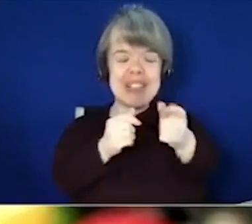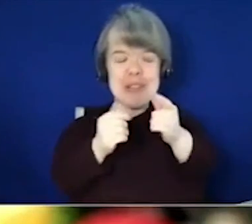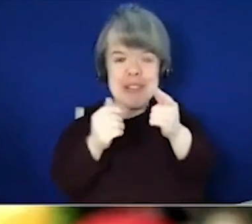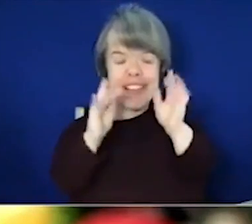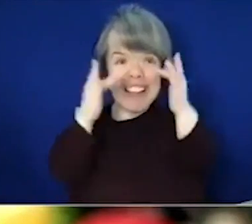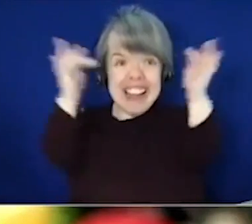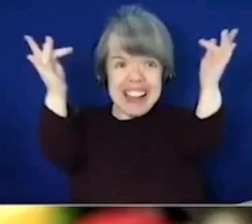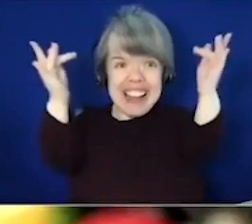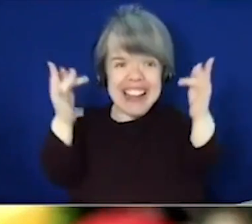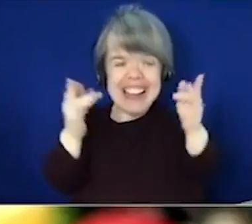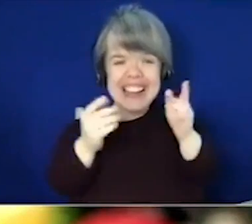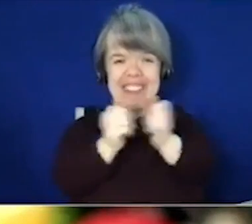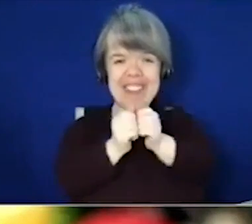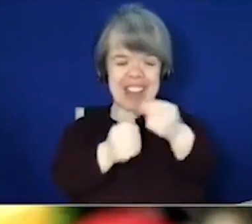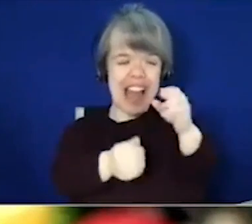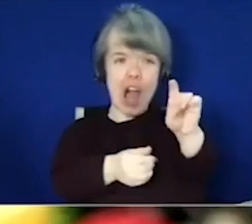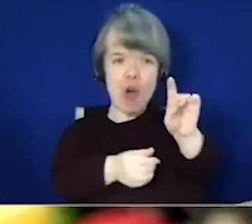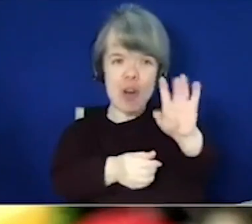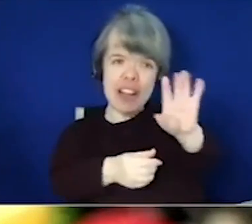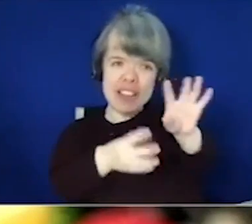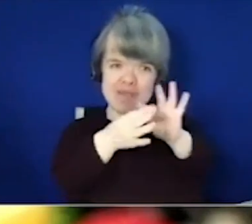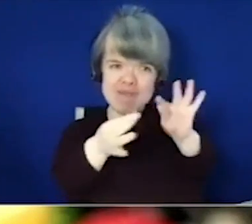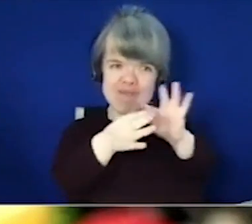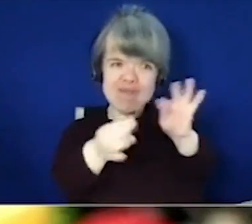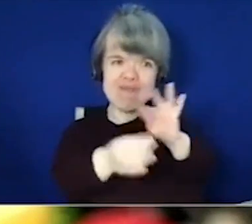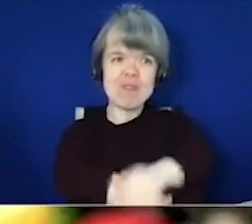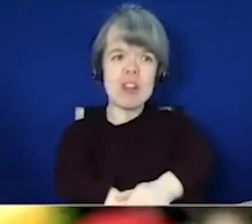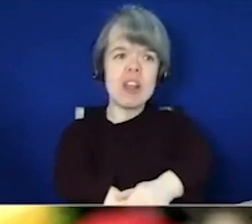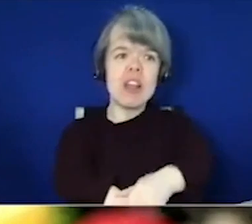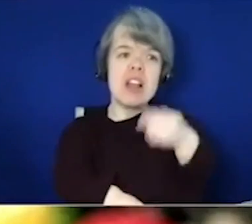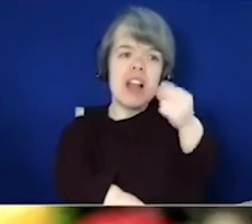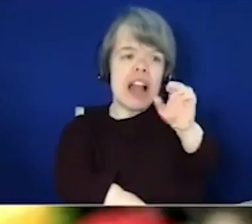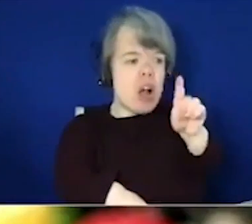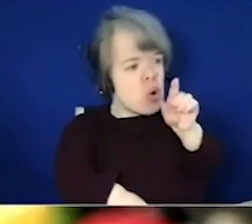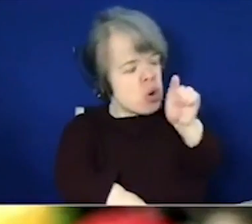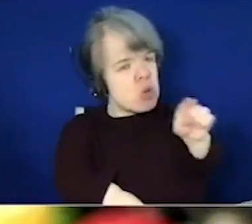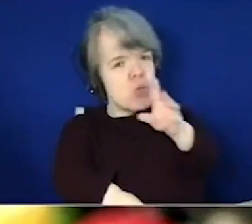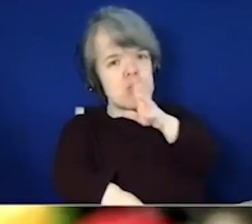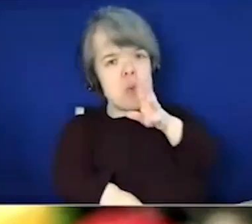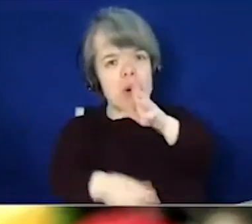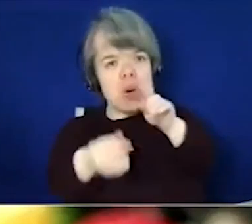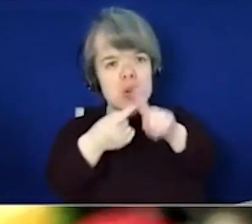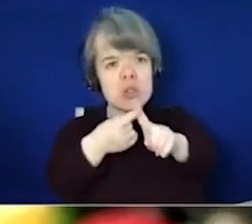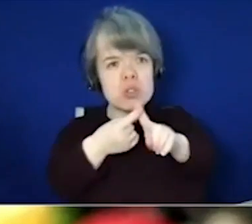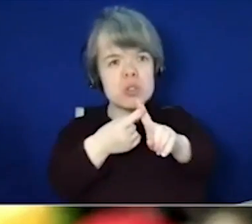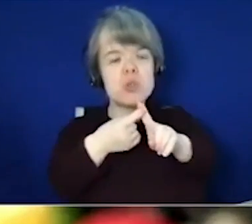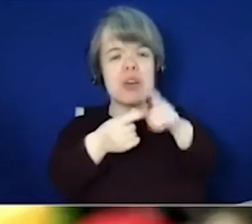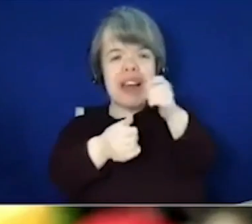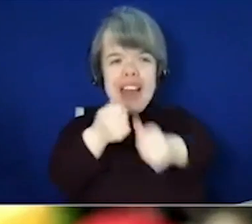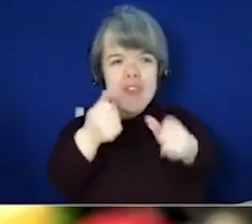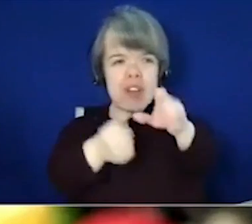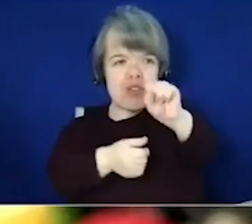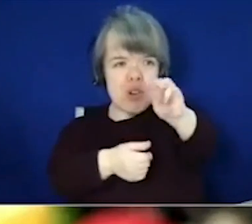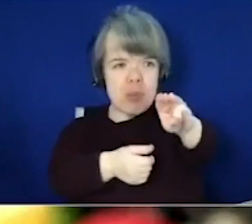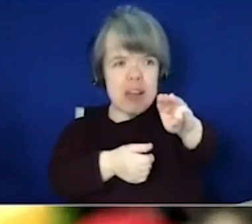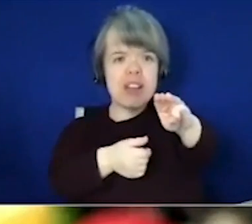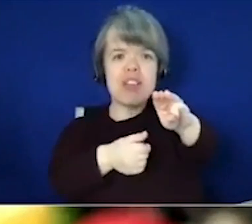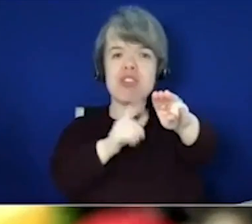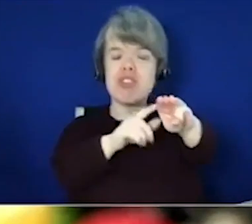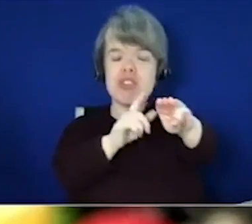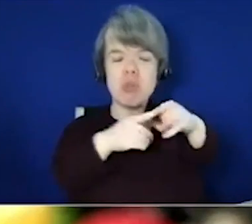everything I possibly can to make you proud of the company, to fix the inherent problems, and create a new vision as